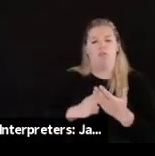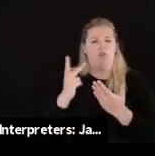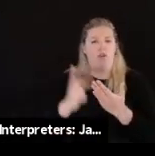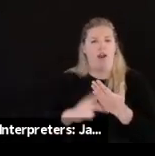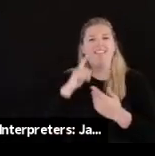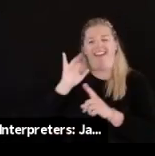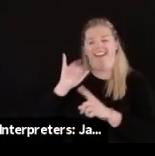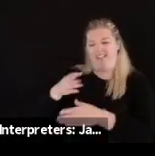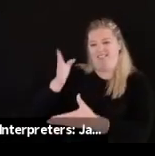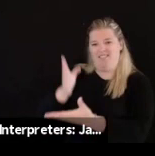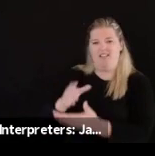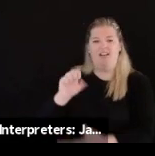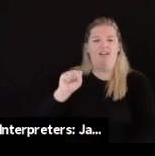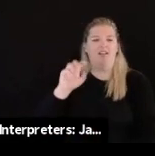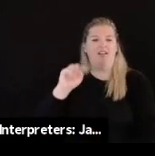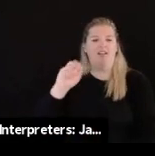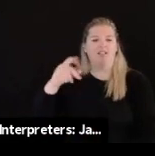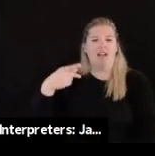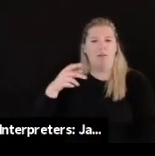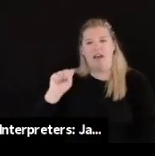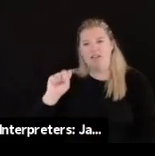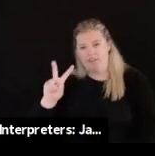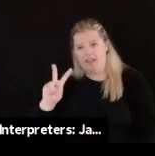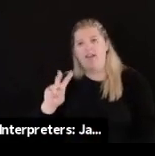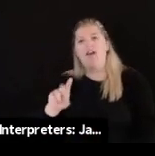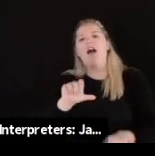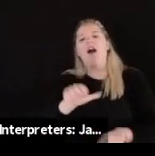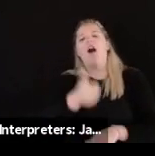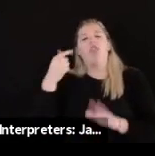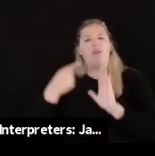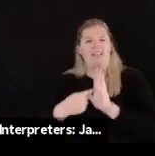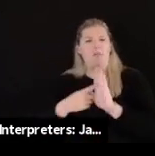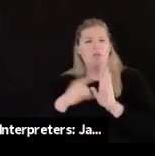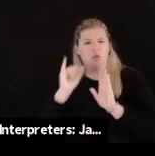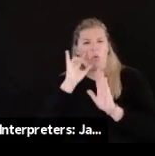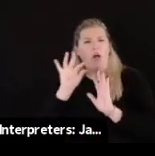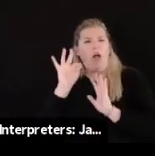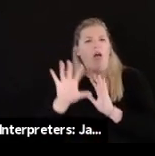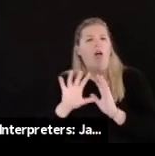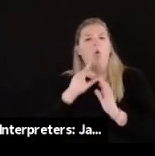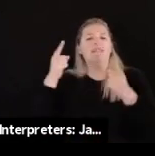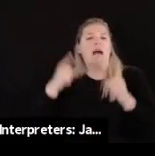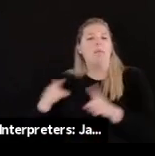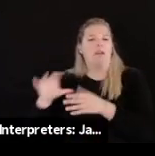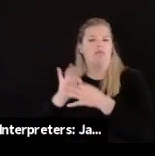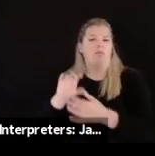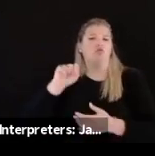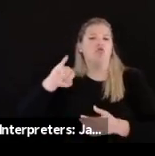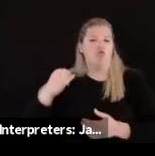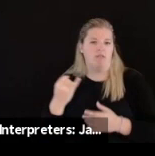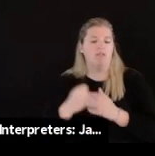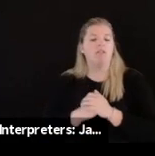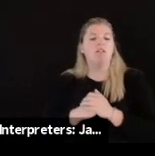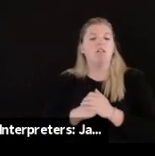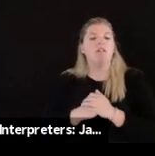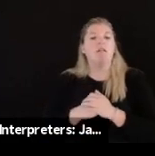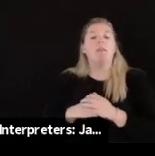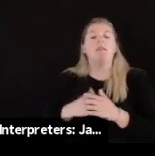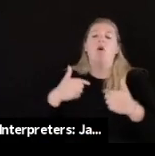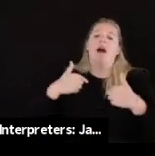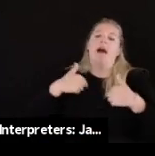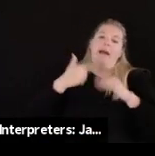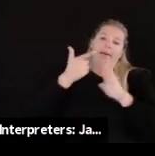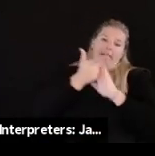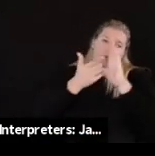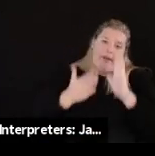SB and other examples of social justice efforts that are ongoing across our nation. So the lawyer in me requires that